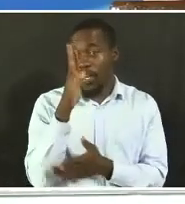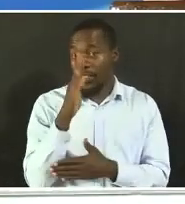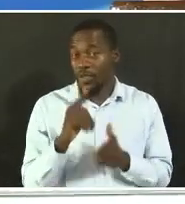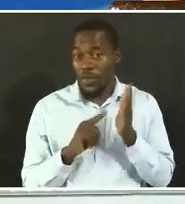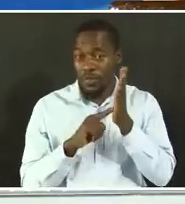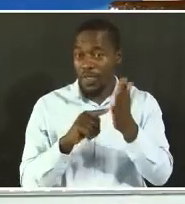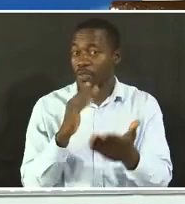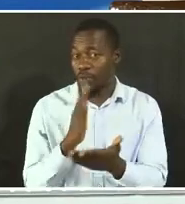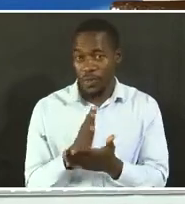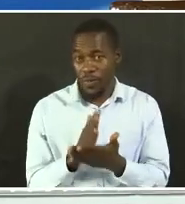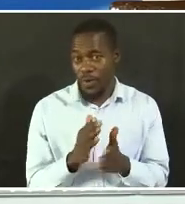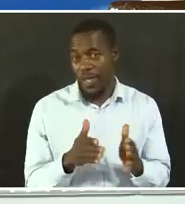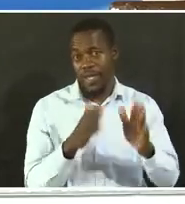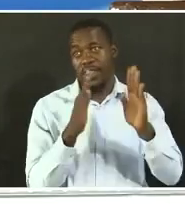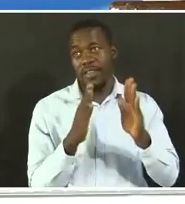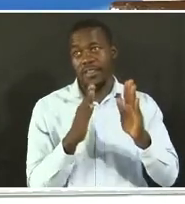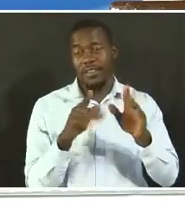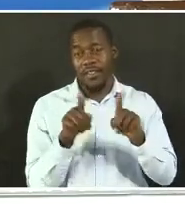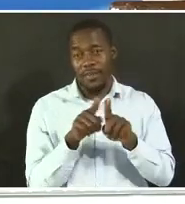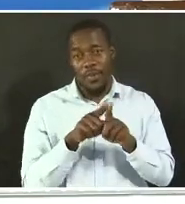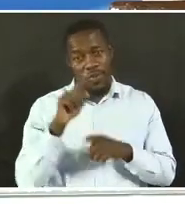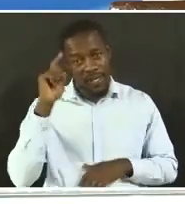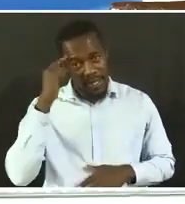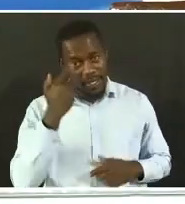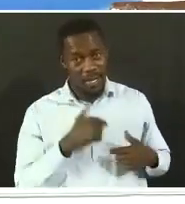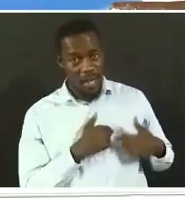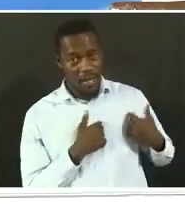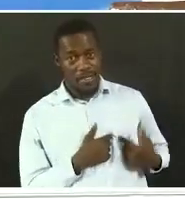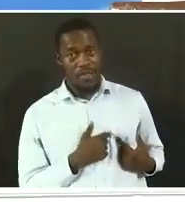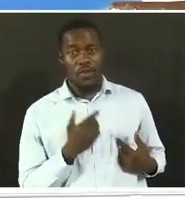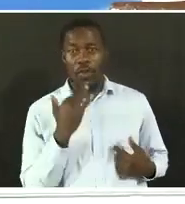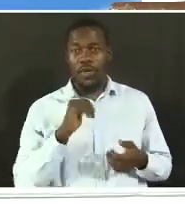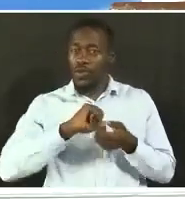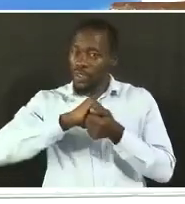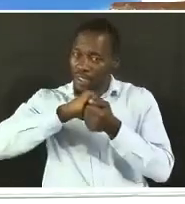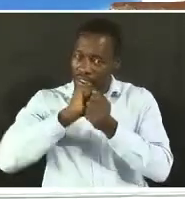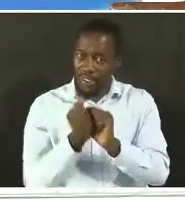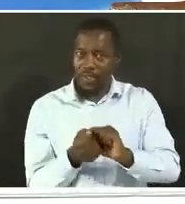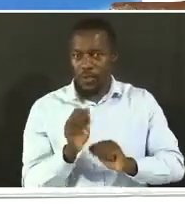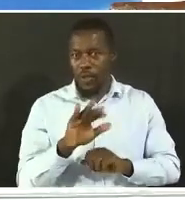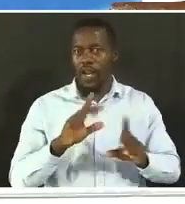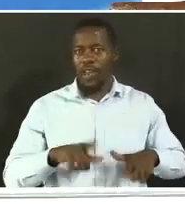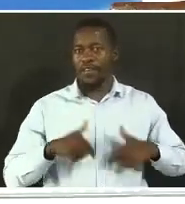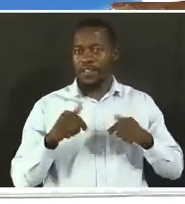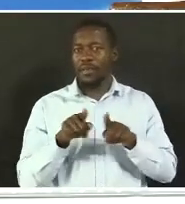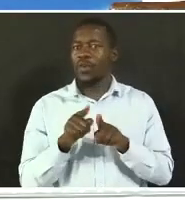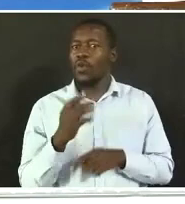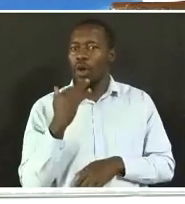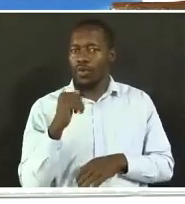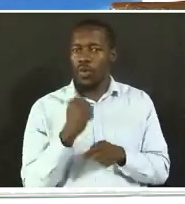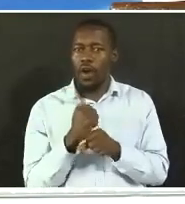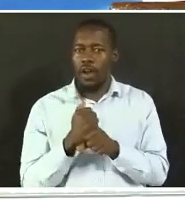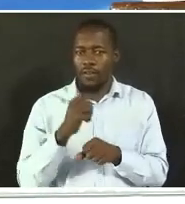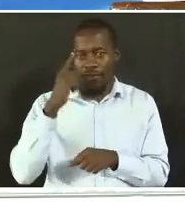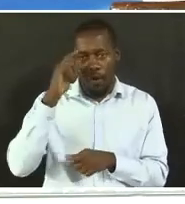will, in your heart, you'll want to do something for the Lord in line with what we've learned this